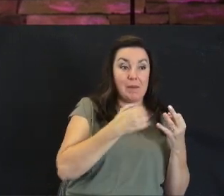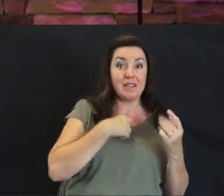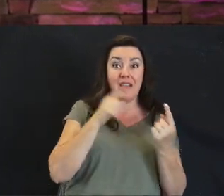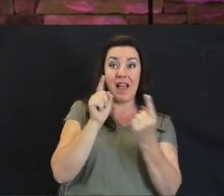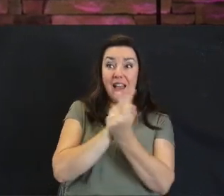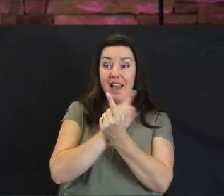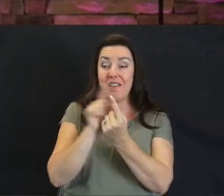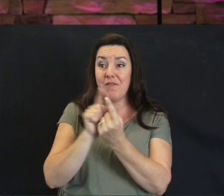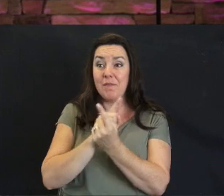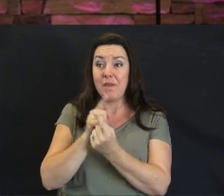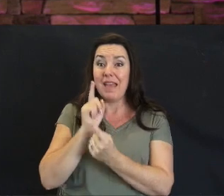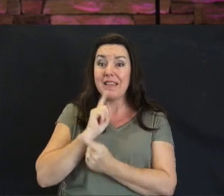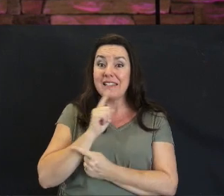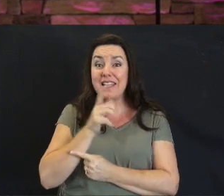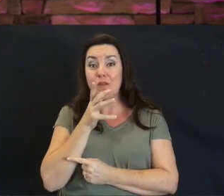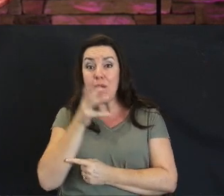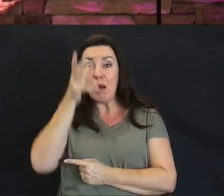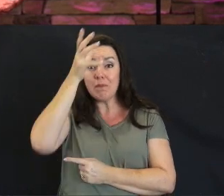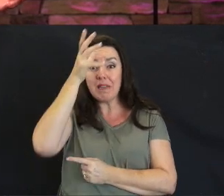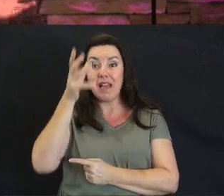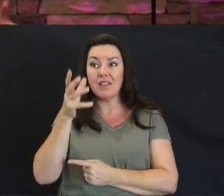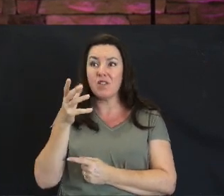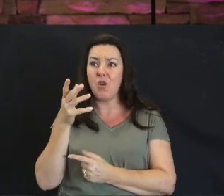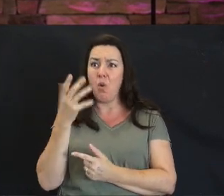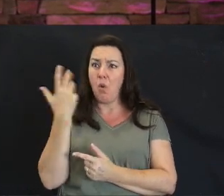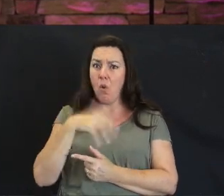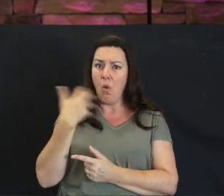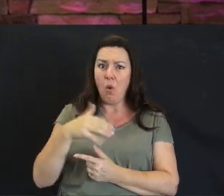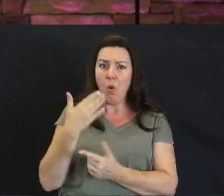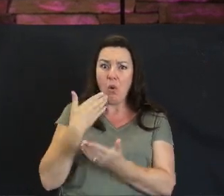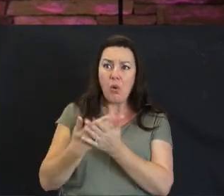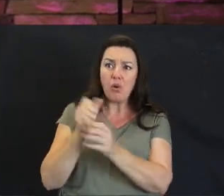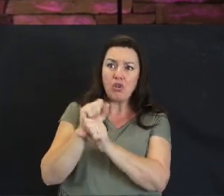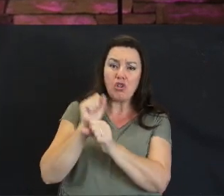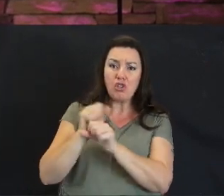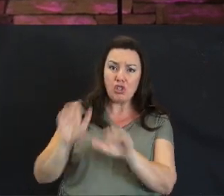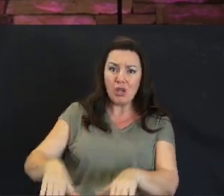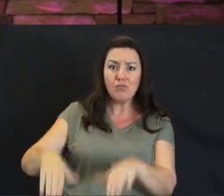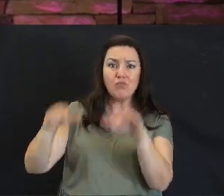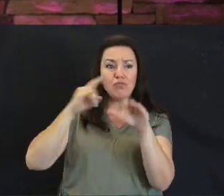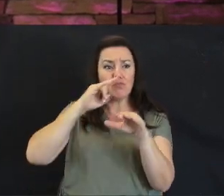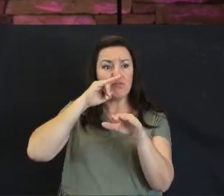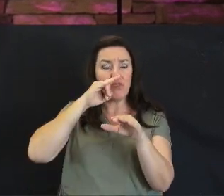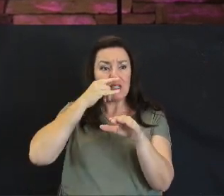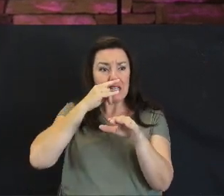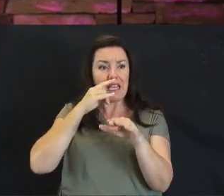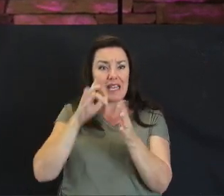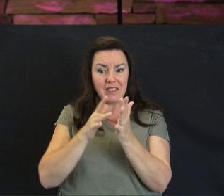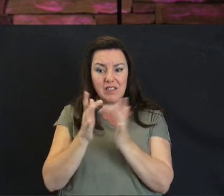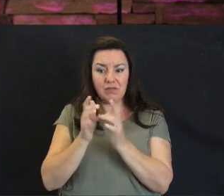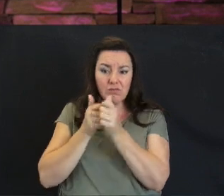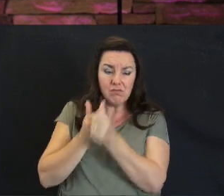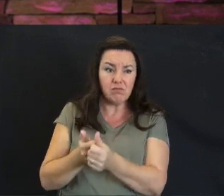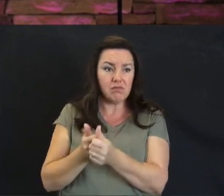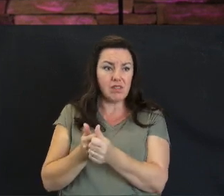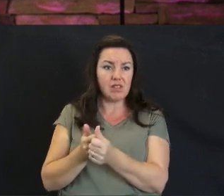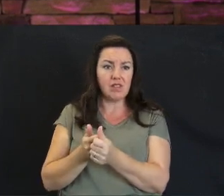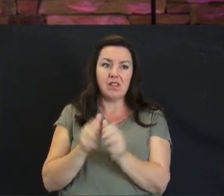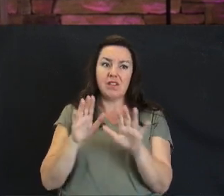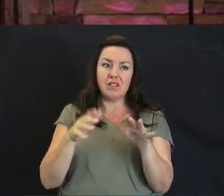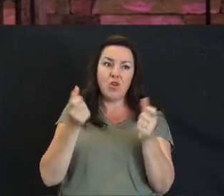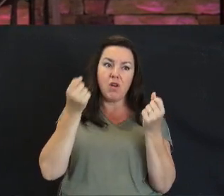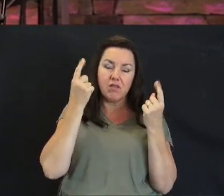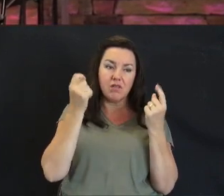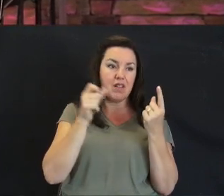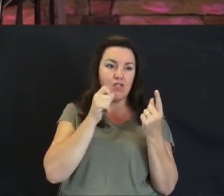Christian moms and dads Who are doing a phenomenal job Of raising Christian kids And so Don't mistake That because we're